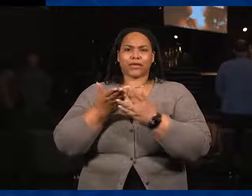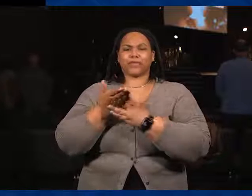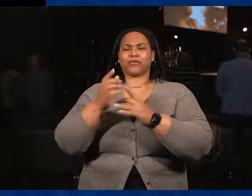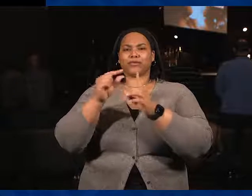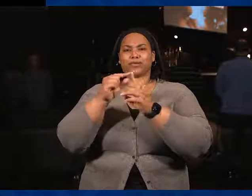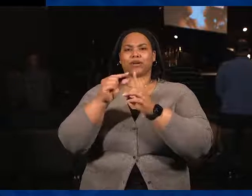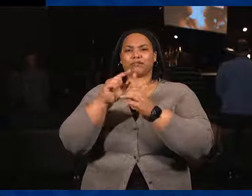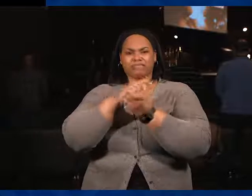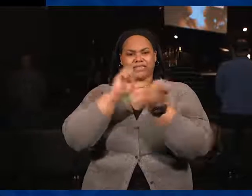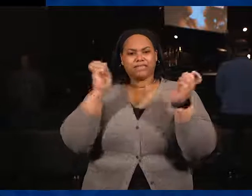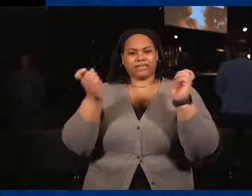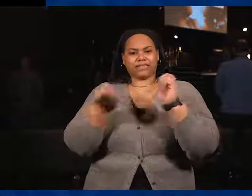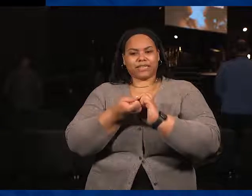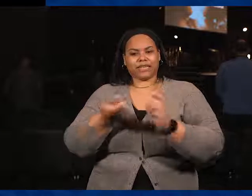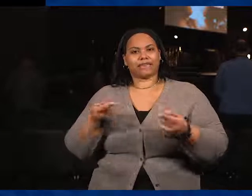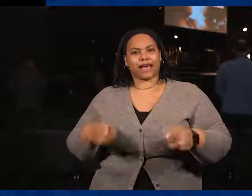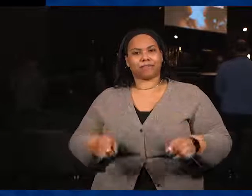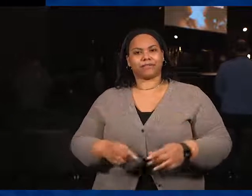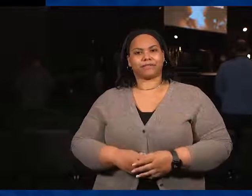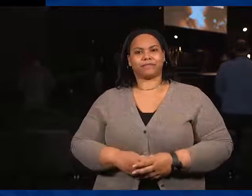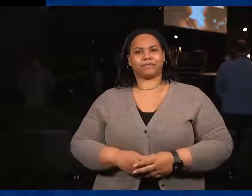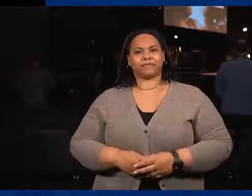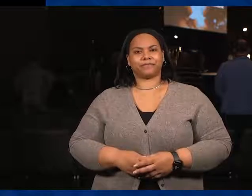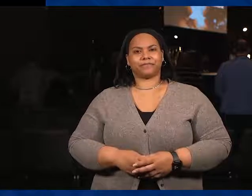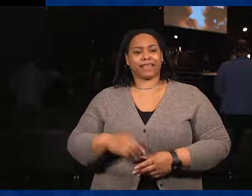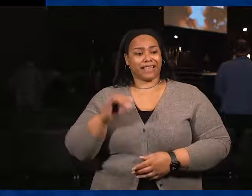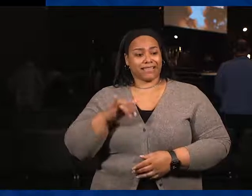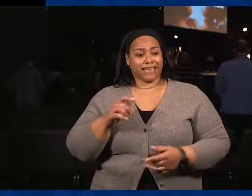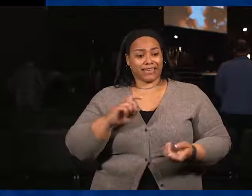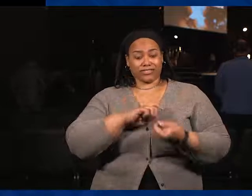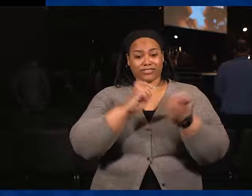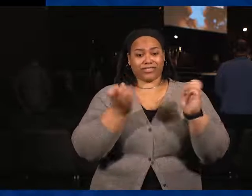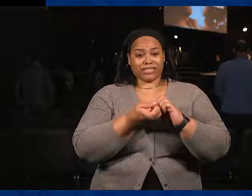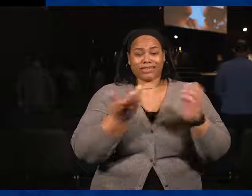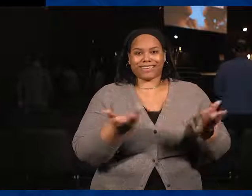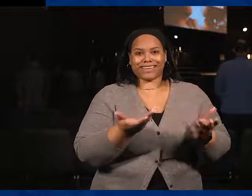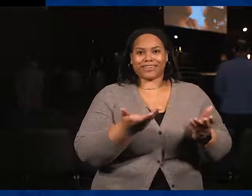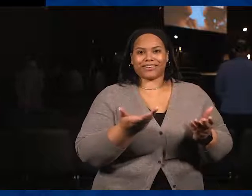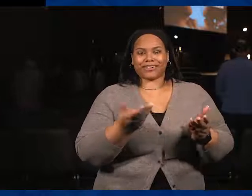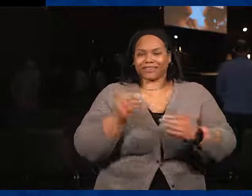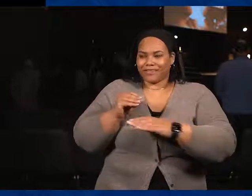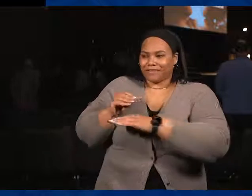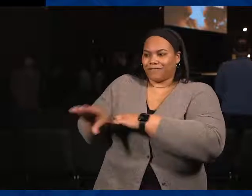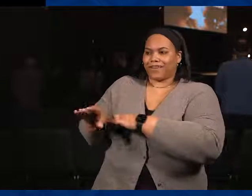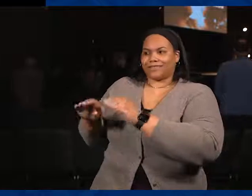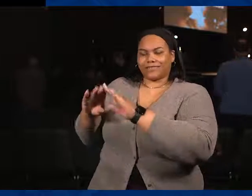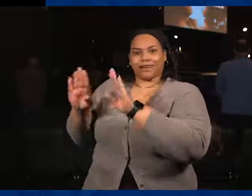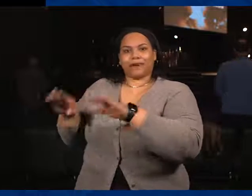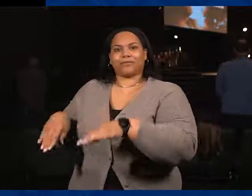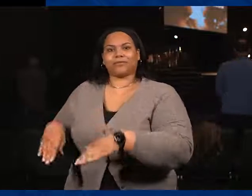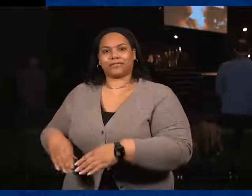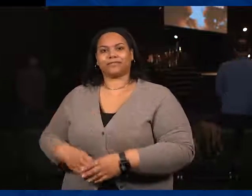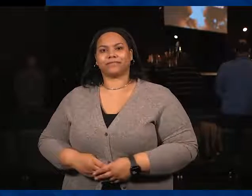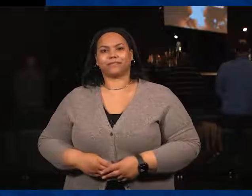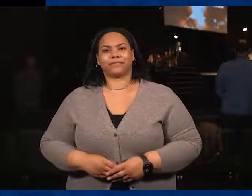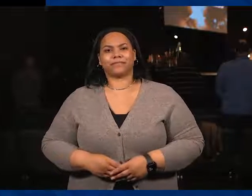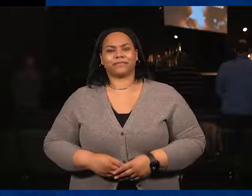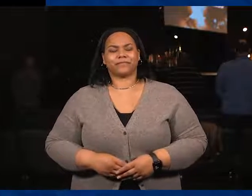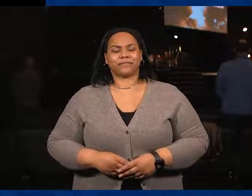that change can affect what's happening in your house. So listen, if you're listening to me